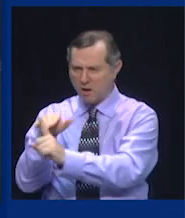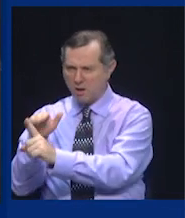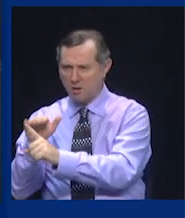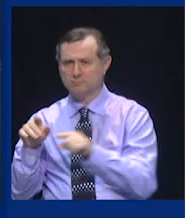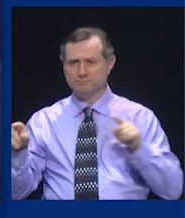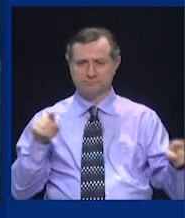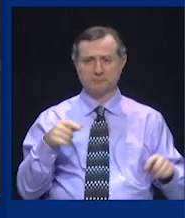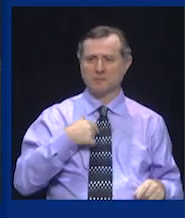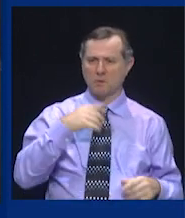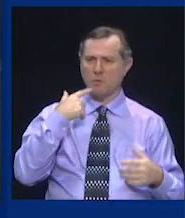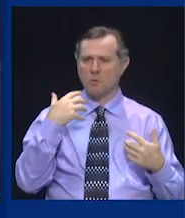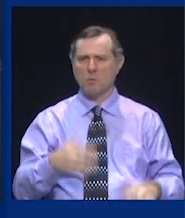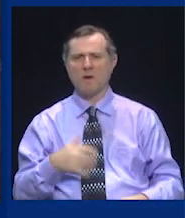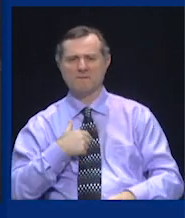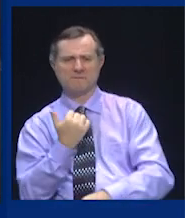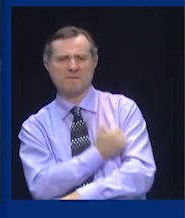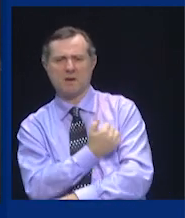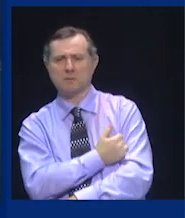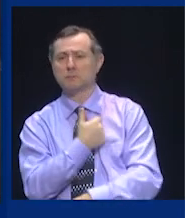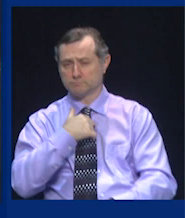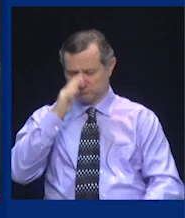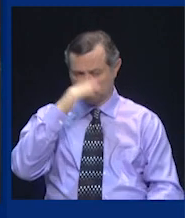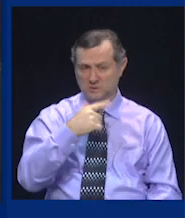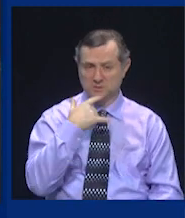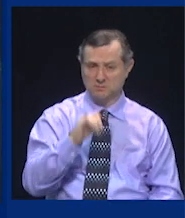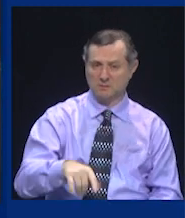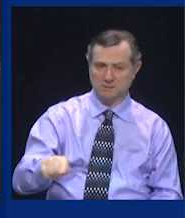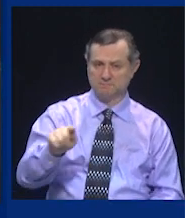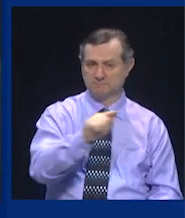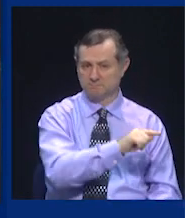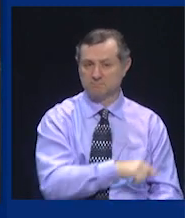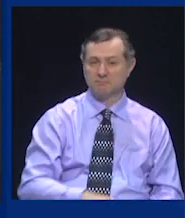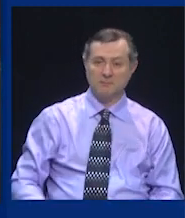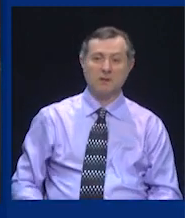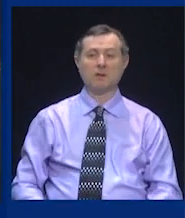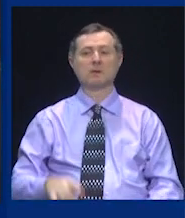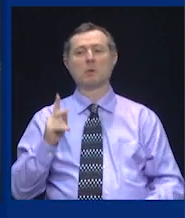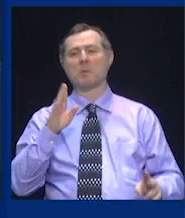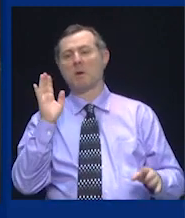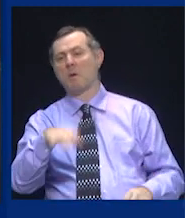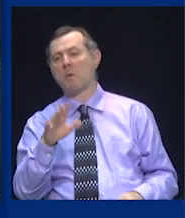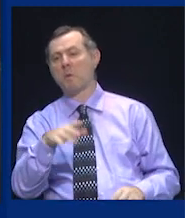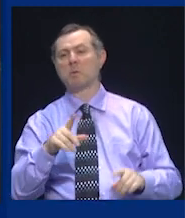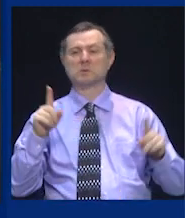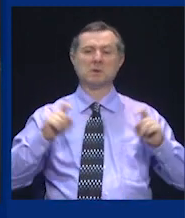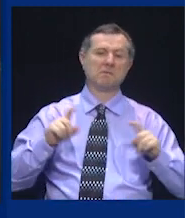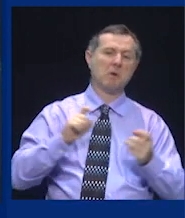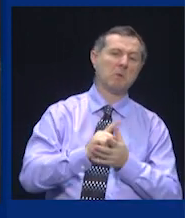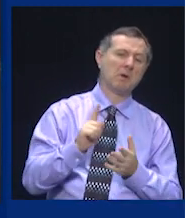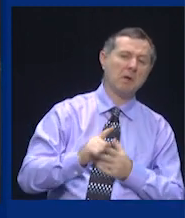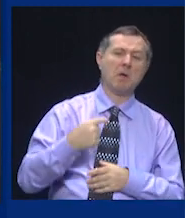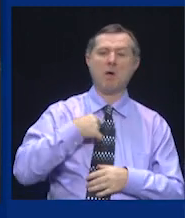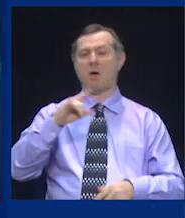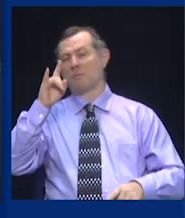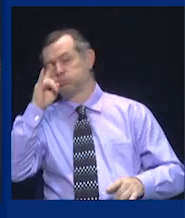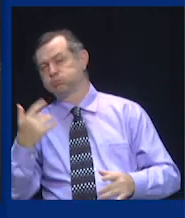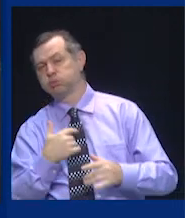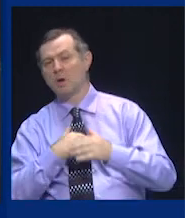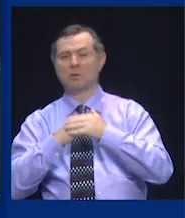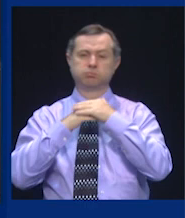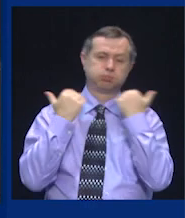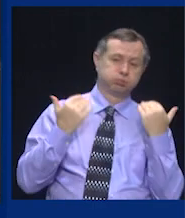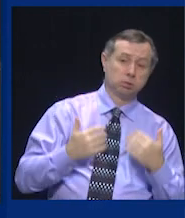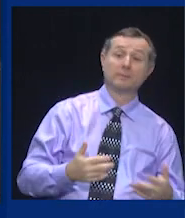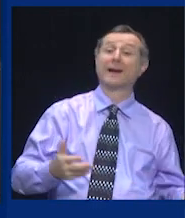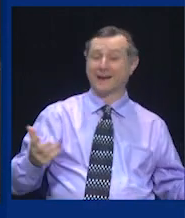want to take the vaccine. And it's a pain in the neck to get tested every week. And they're